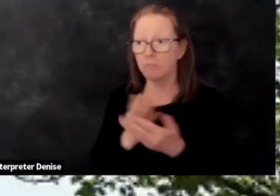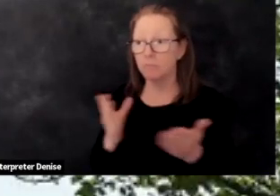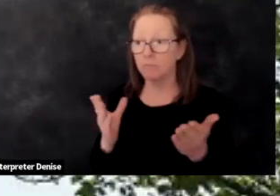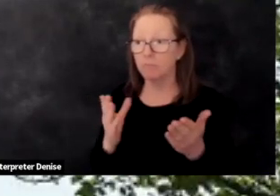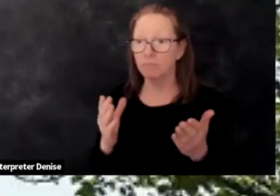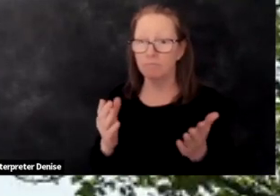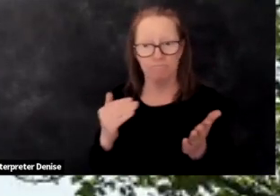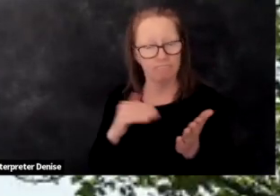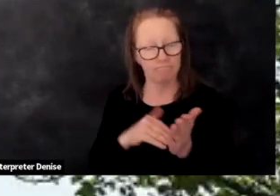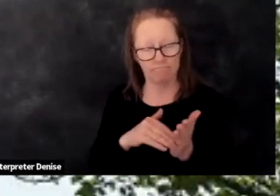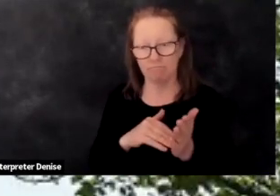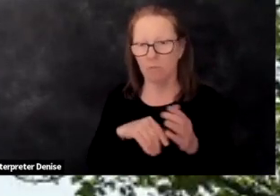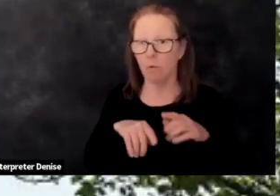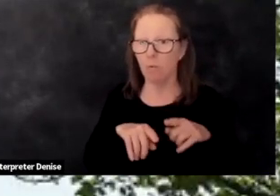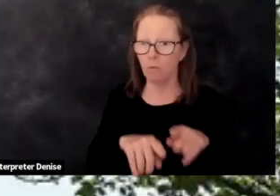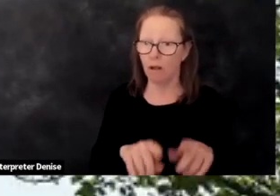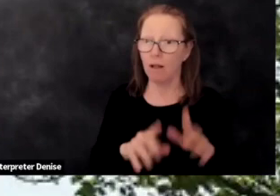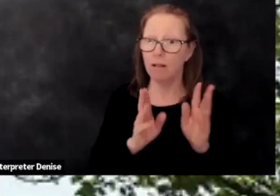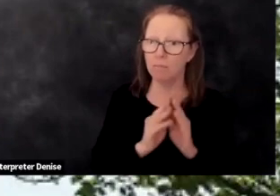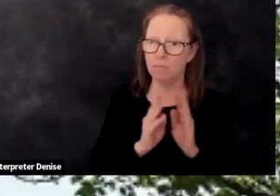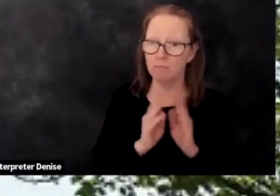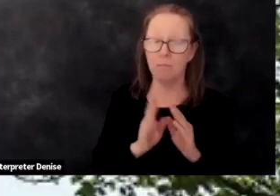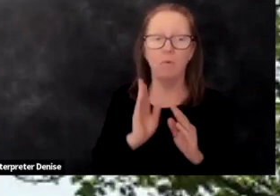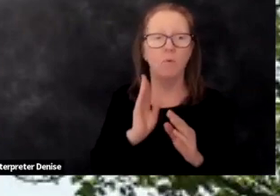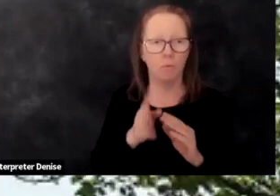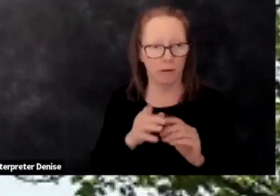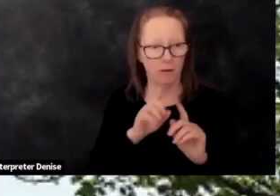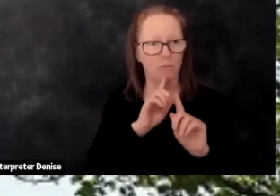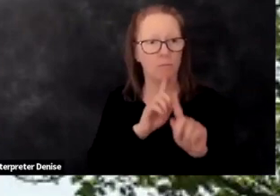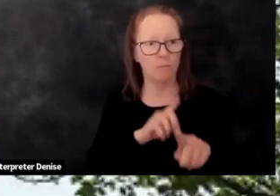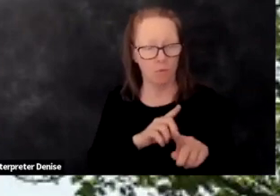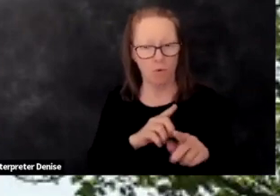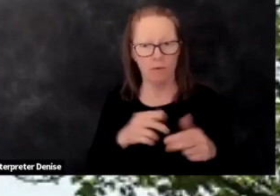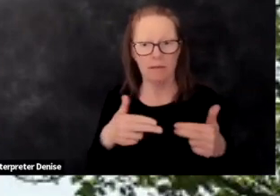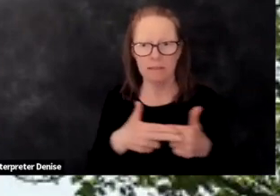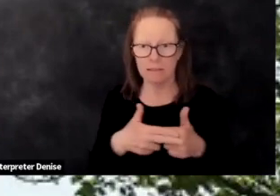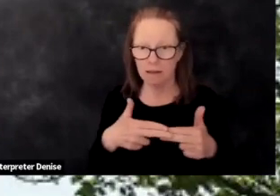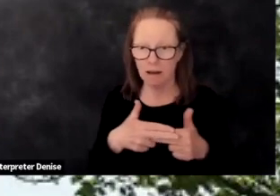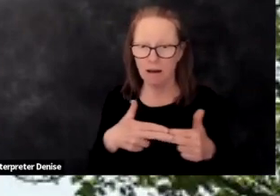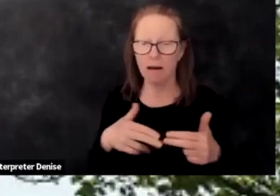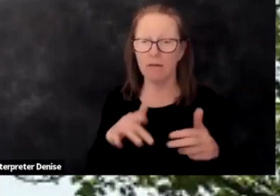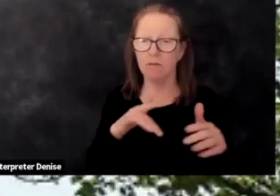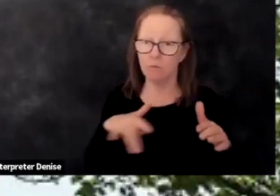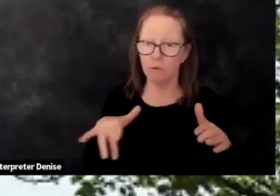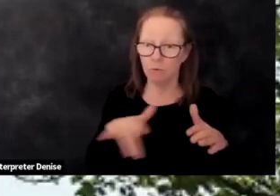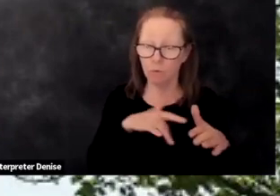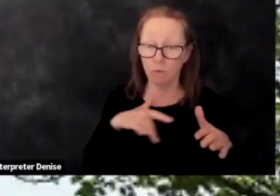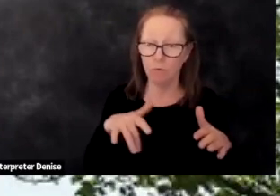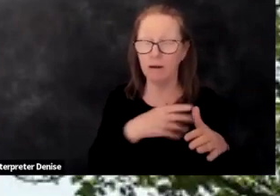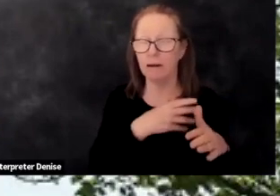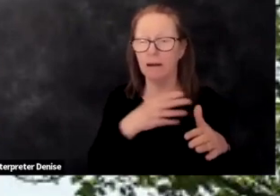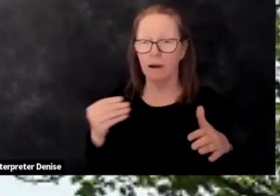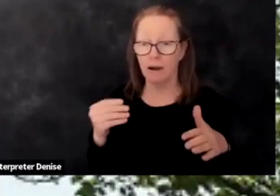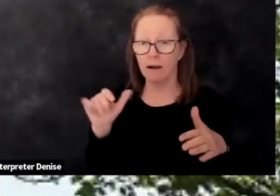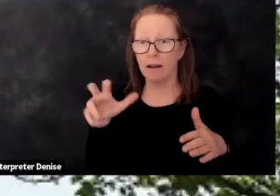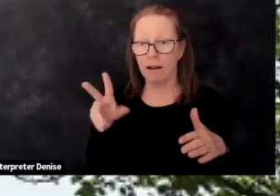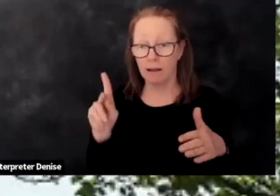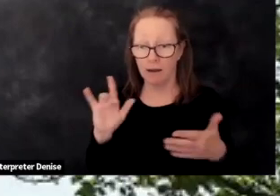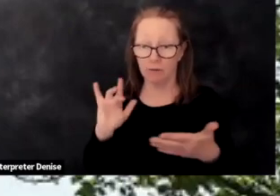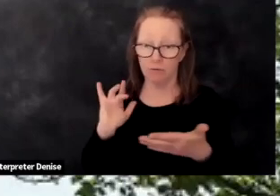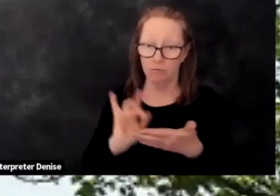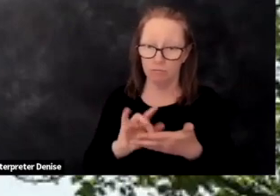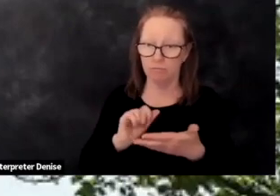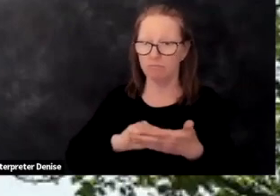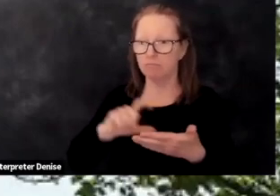to repeat it while we're on the meetings, that we'll be sending the recording, the slide deck, and the link where you can all submit public comments shortly